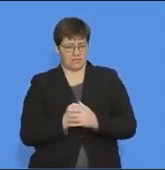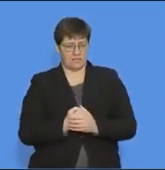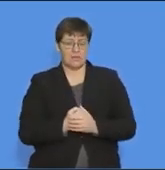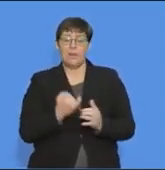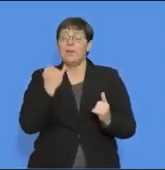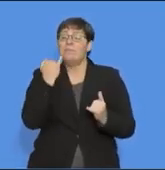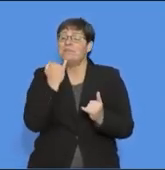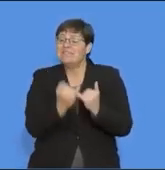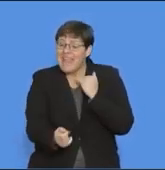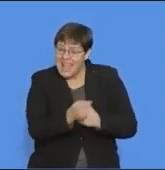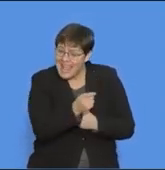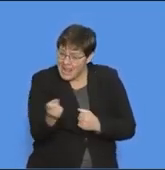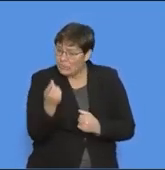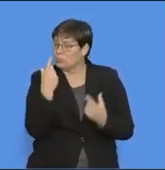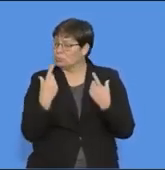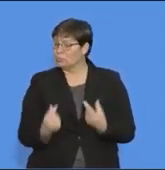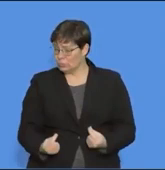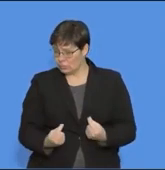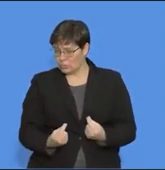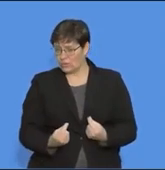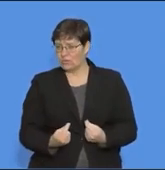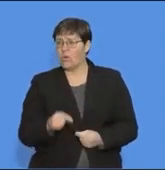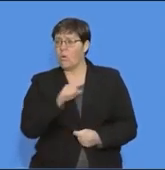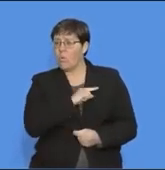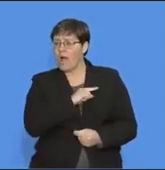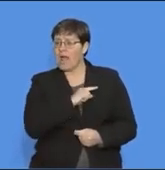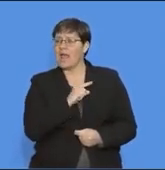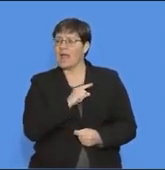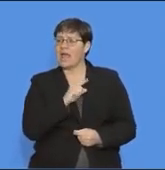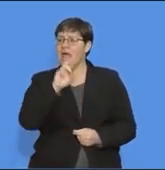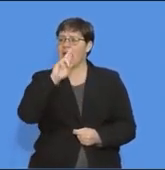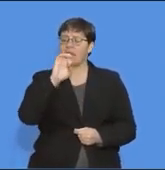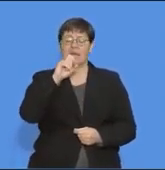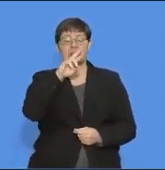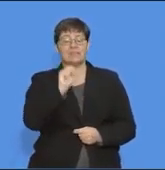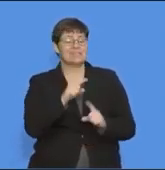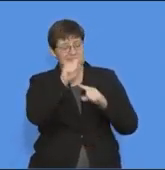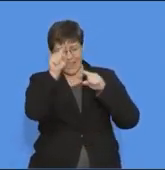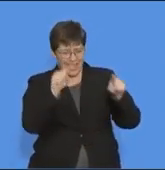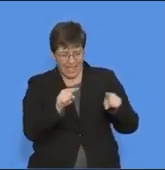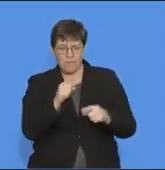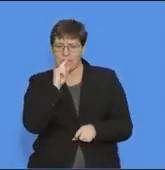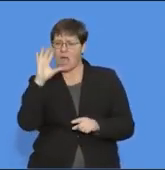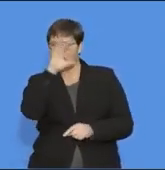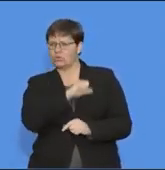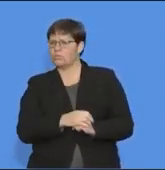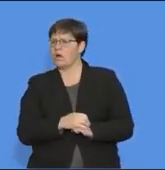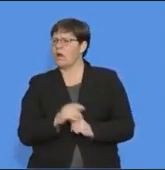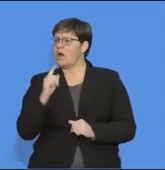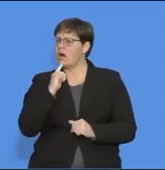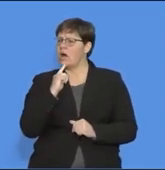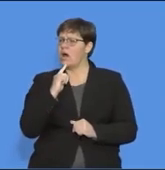The mistake that some people make, since all of these are radii, they then assume that